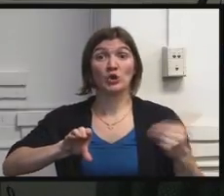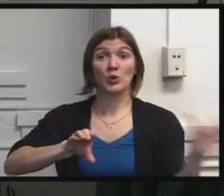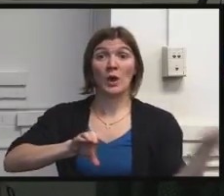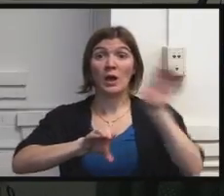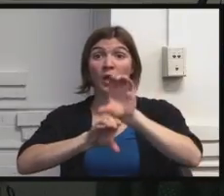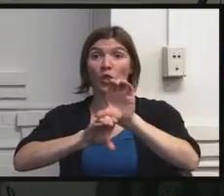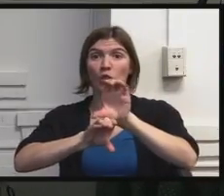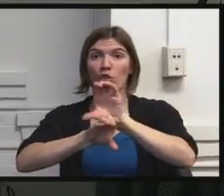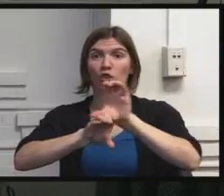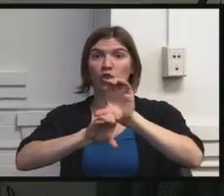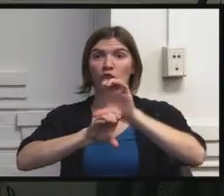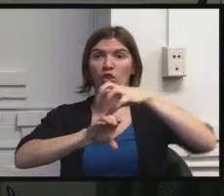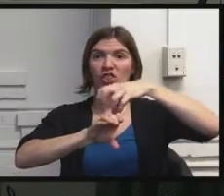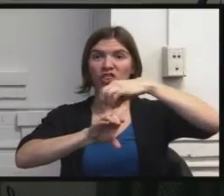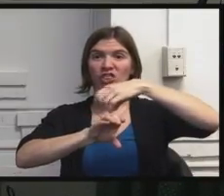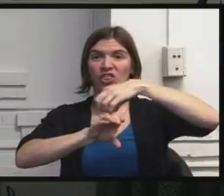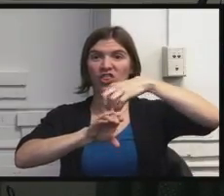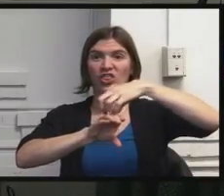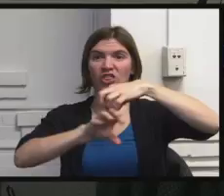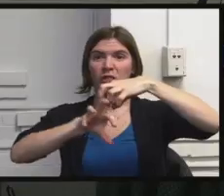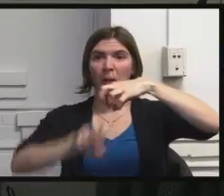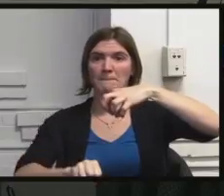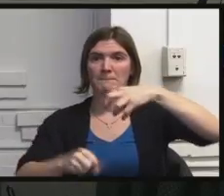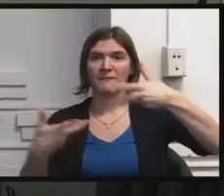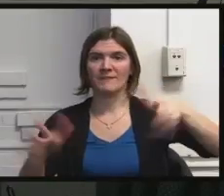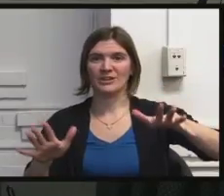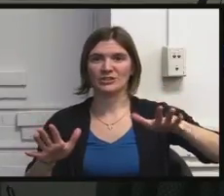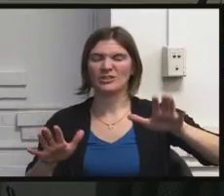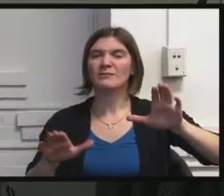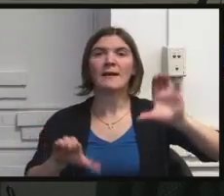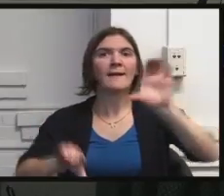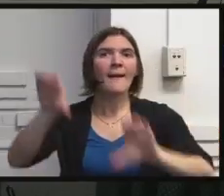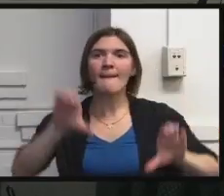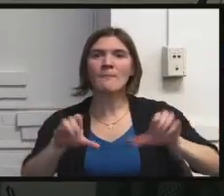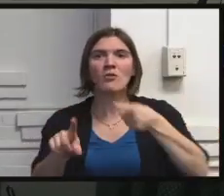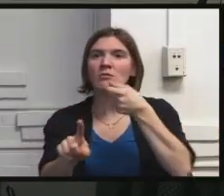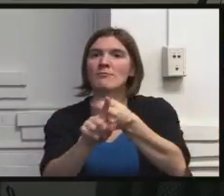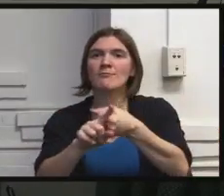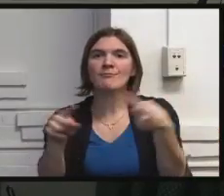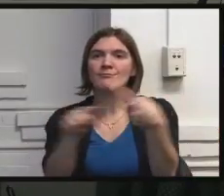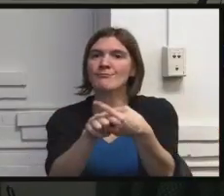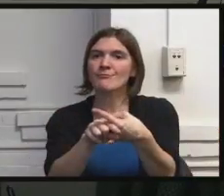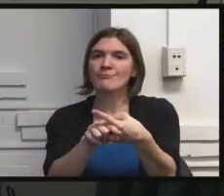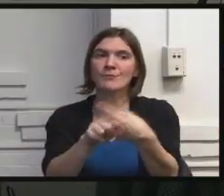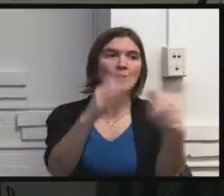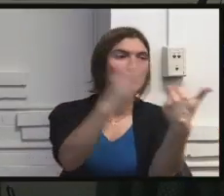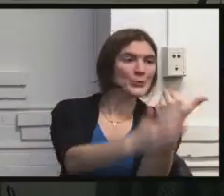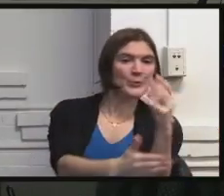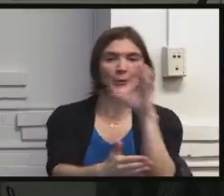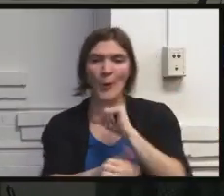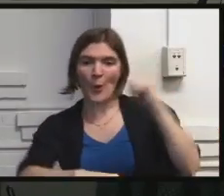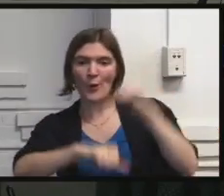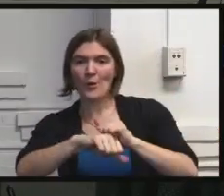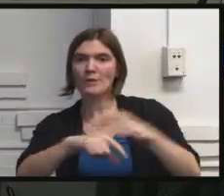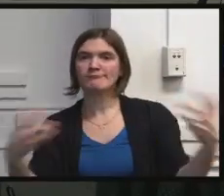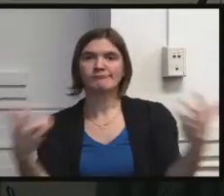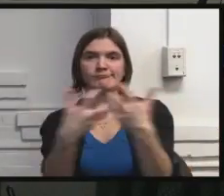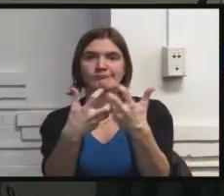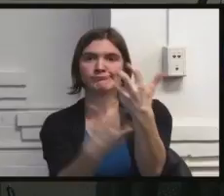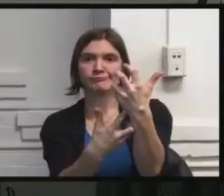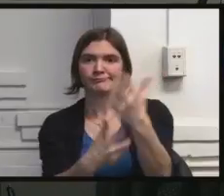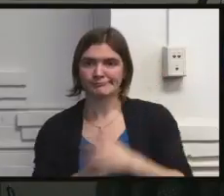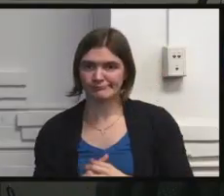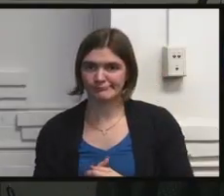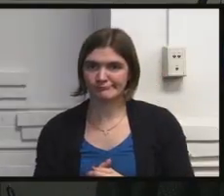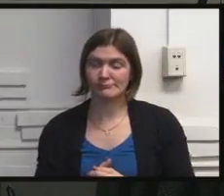chemistry where you actually exacerbate deterioration, even though it's sort of counterintuitive to what you would think. So oftentimes we do not consider deck patching.